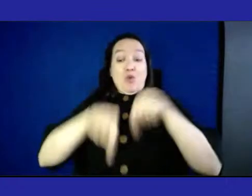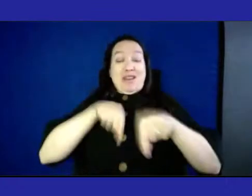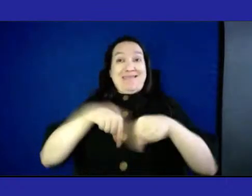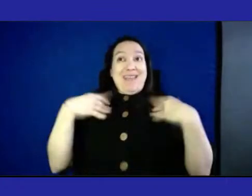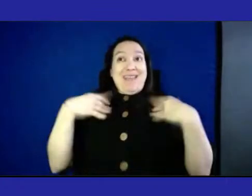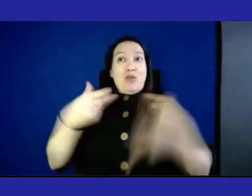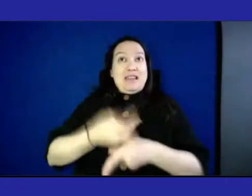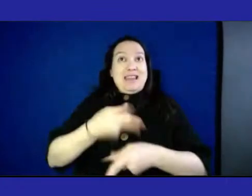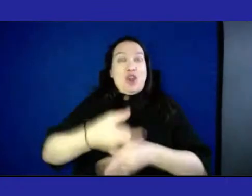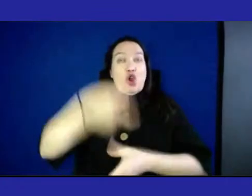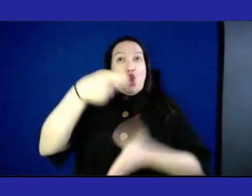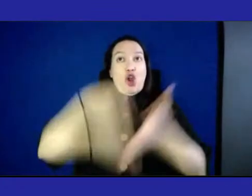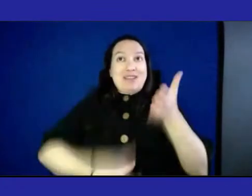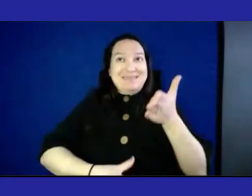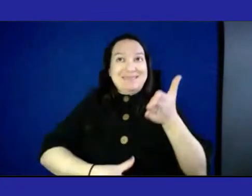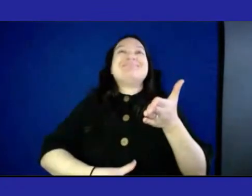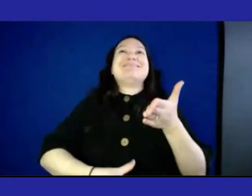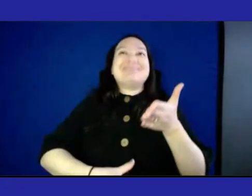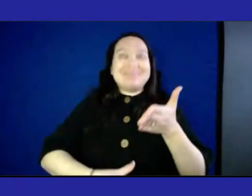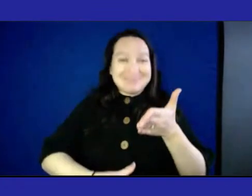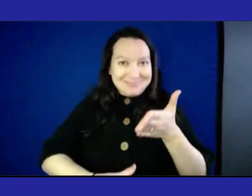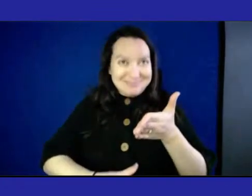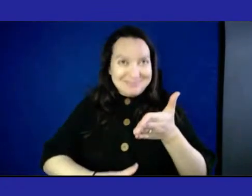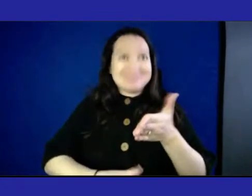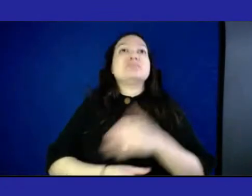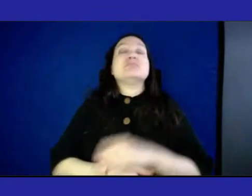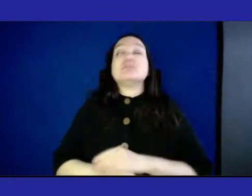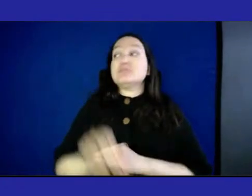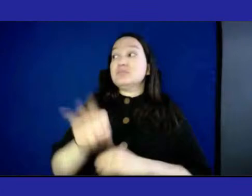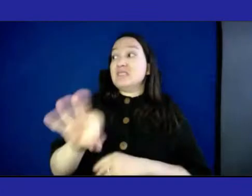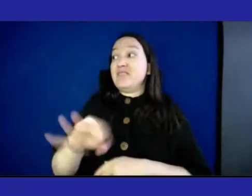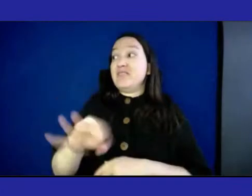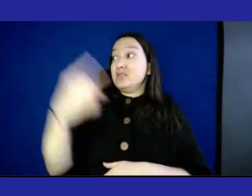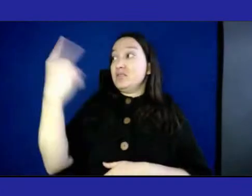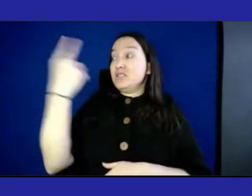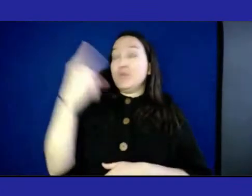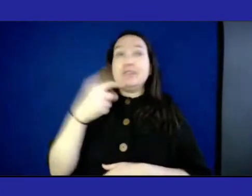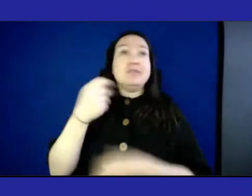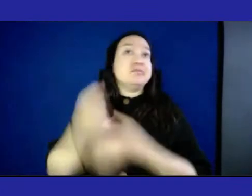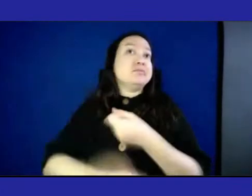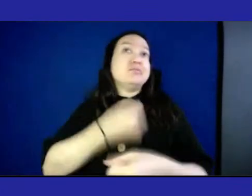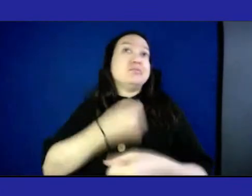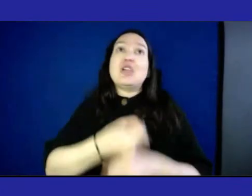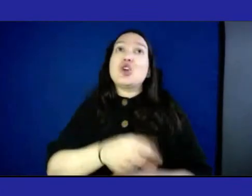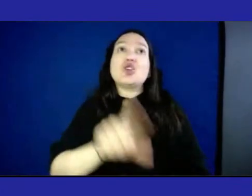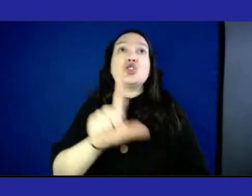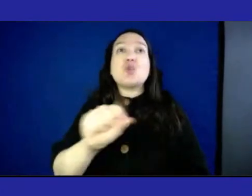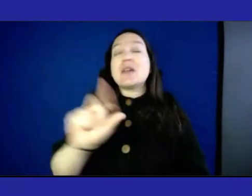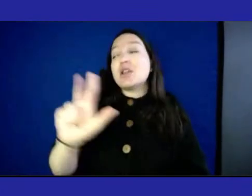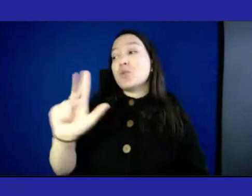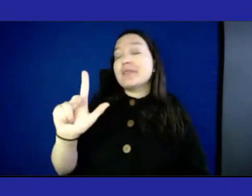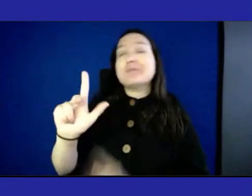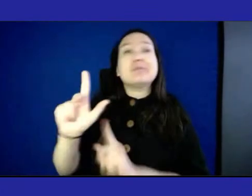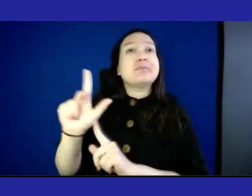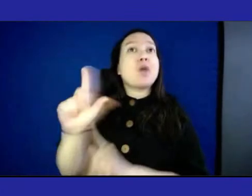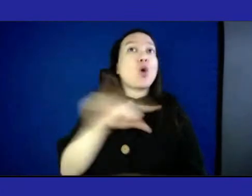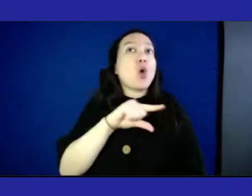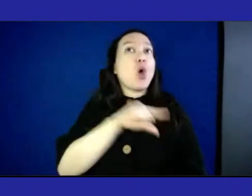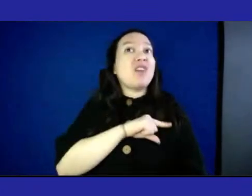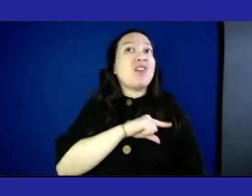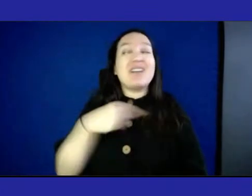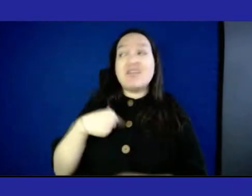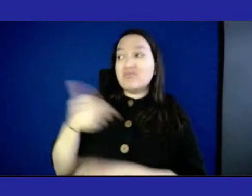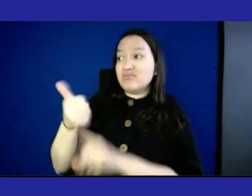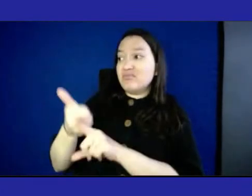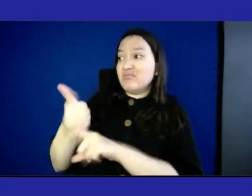costs, right? If somebody in 2023 is qualified as having had a disability